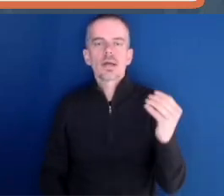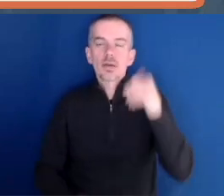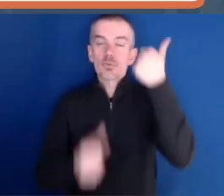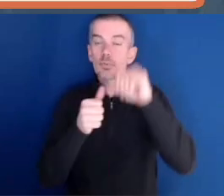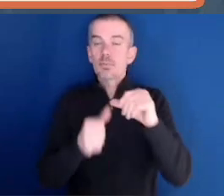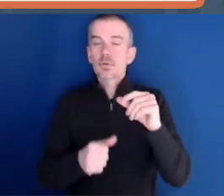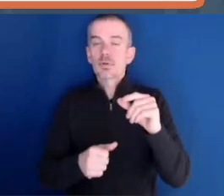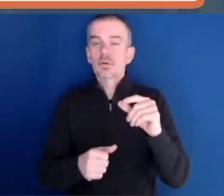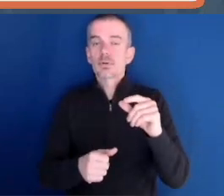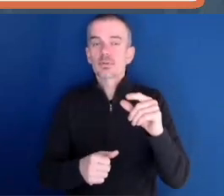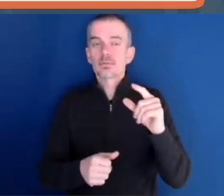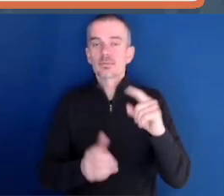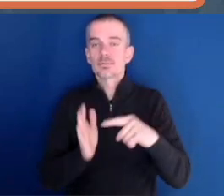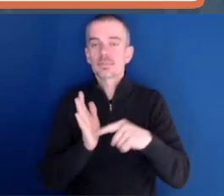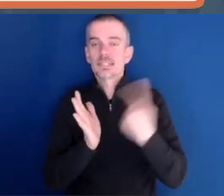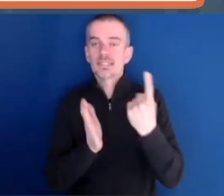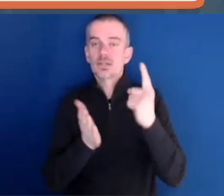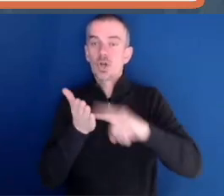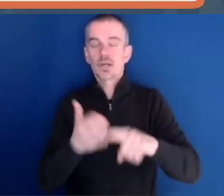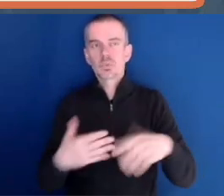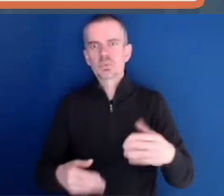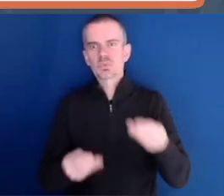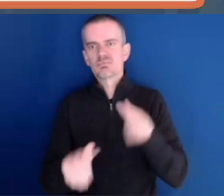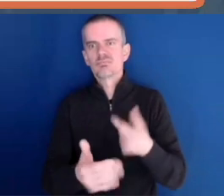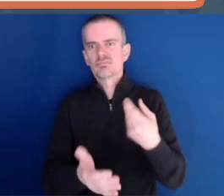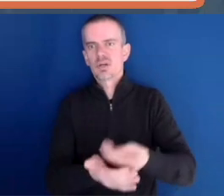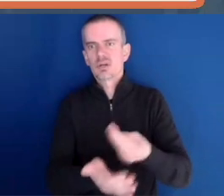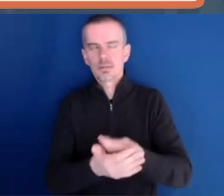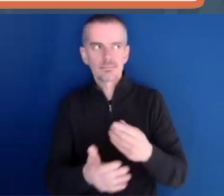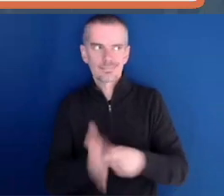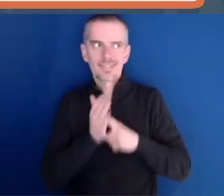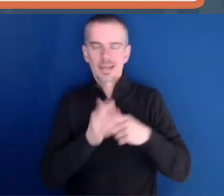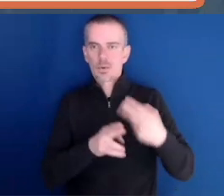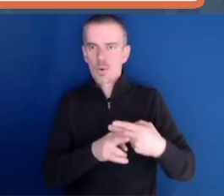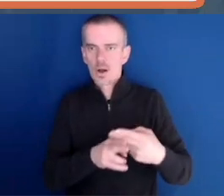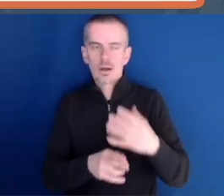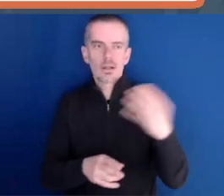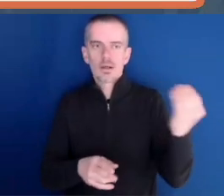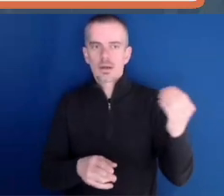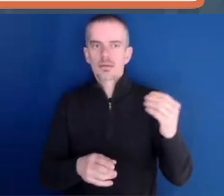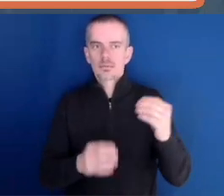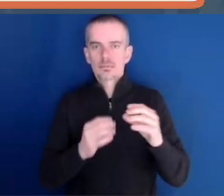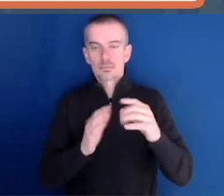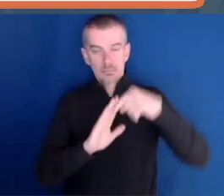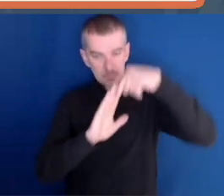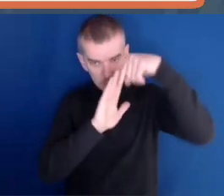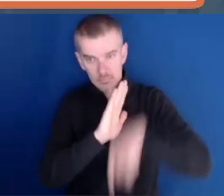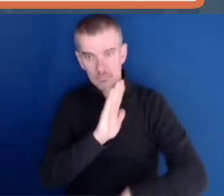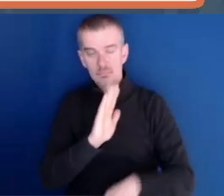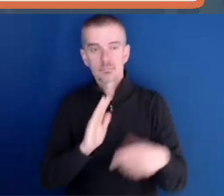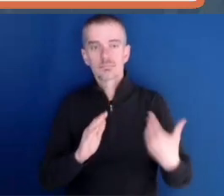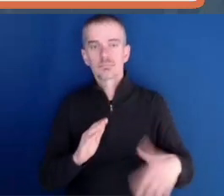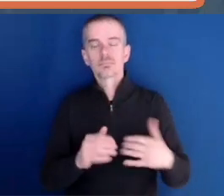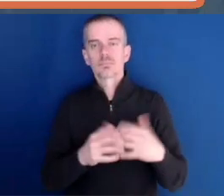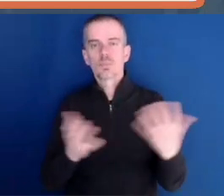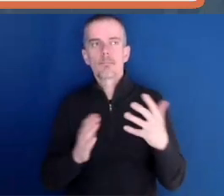pretty costly, right? They take a while. And they are extensive, the procedures needing to be performed